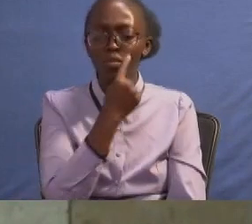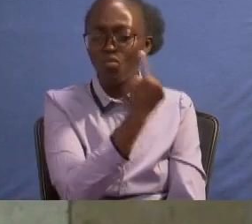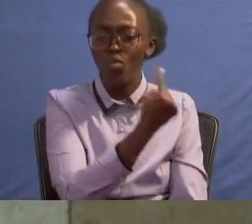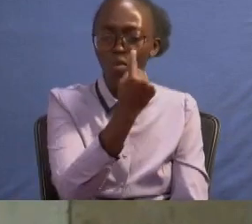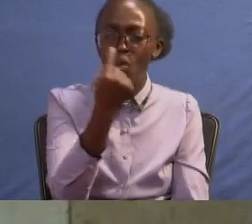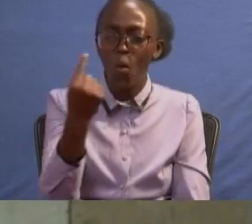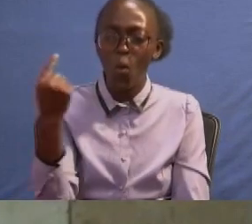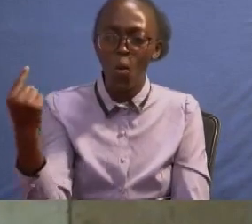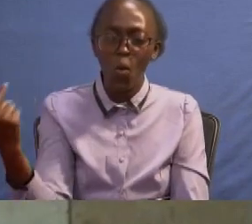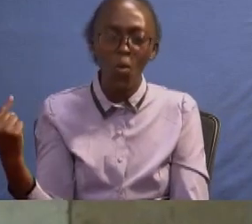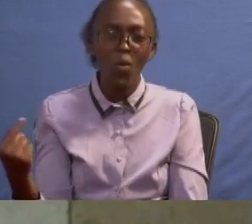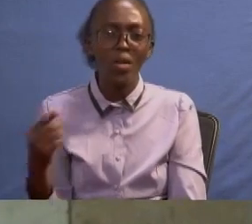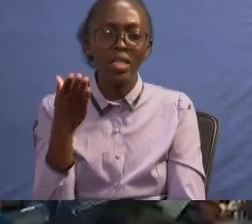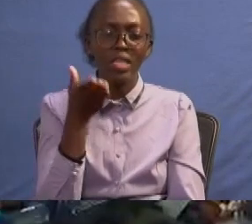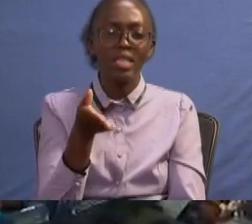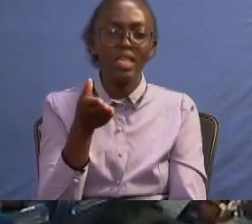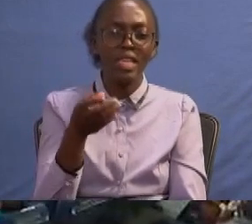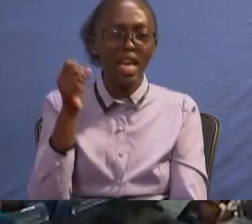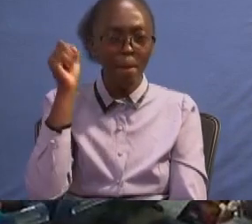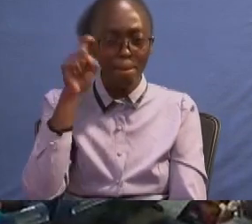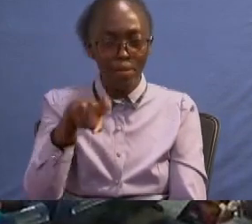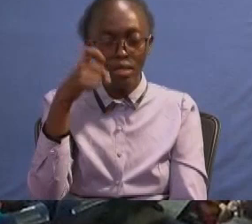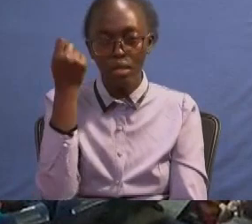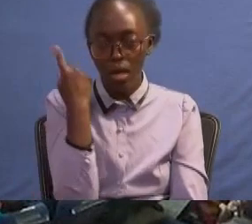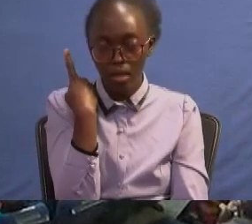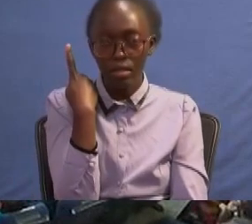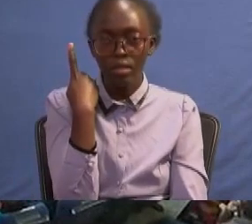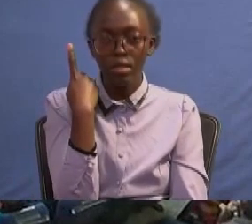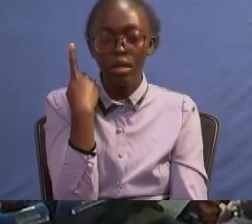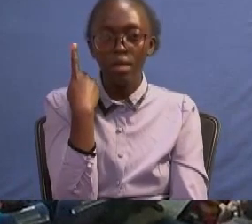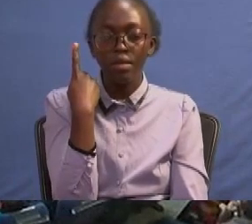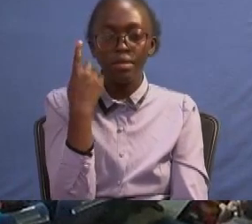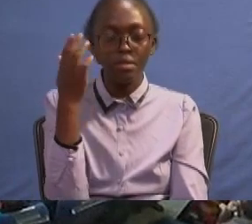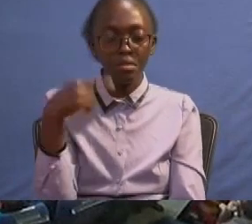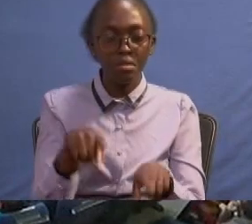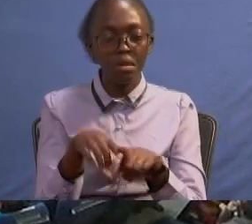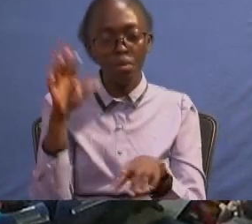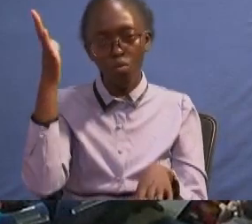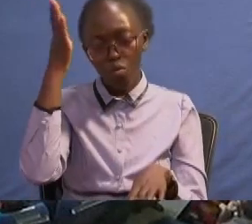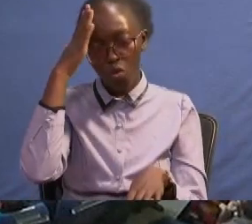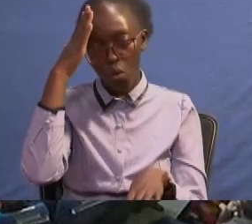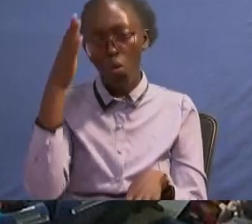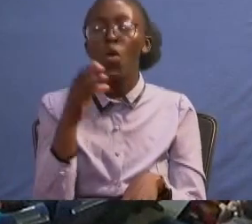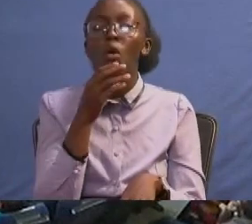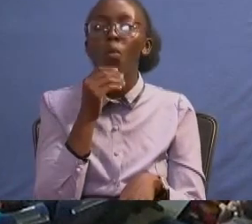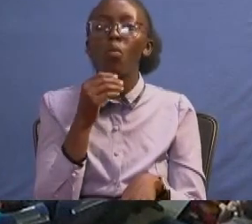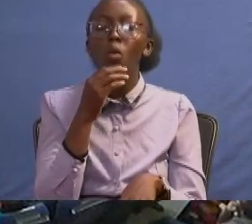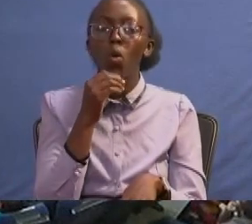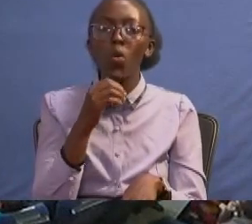this country understands, knows that they deserve